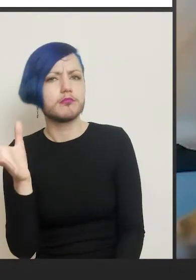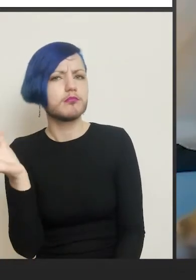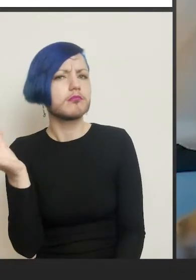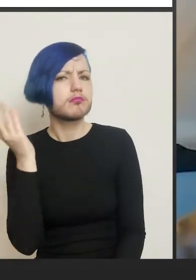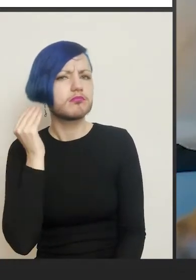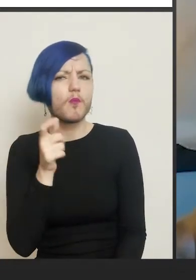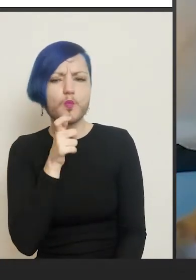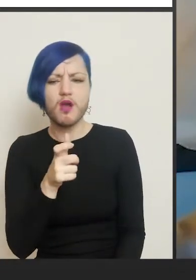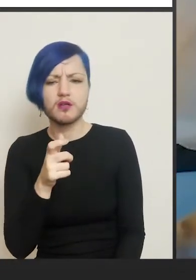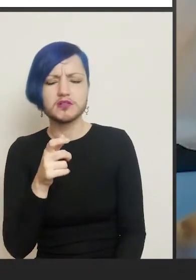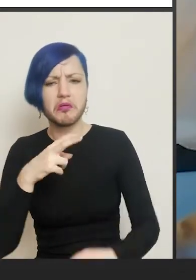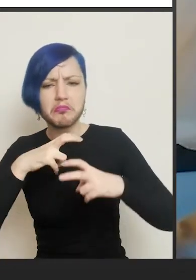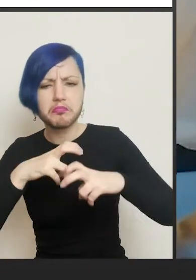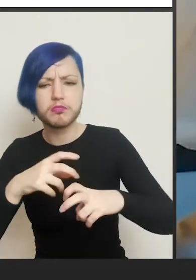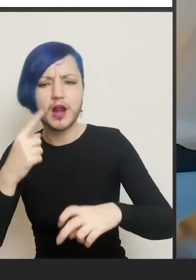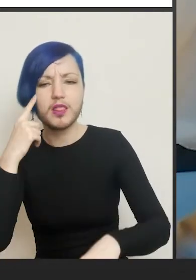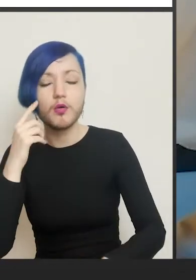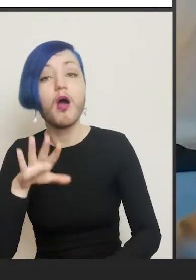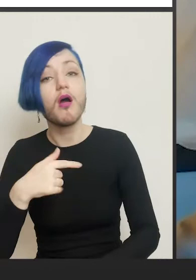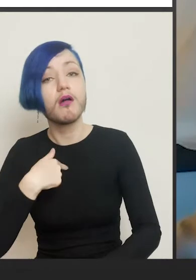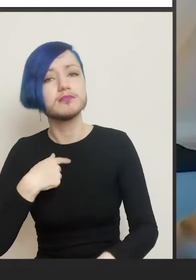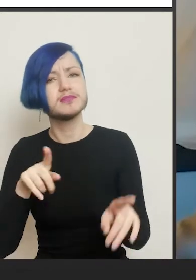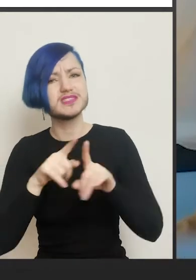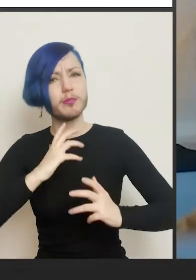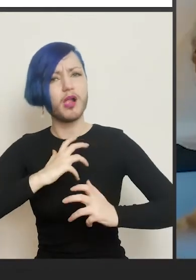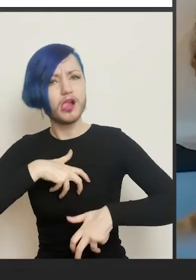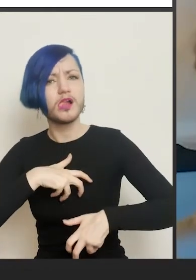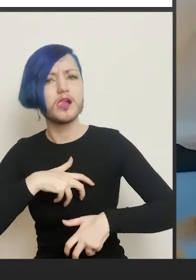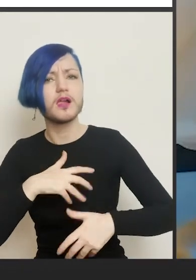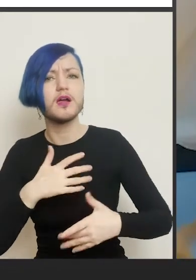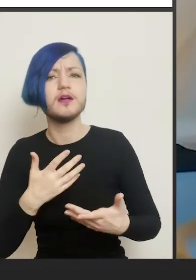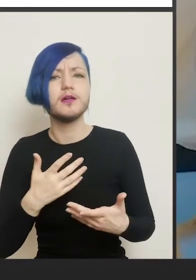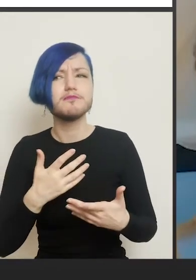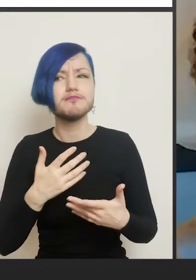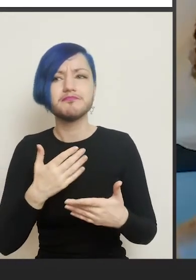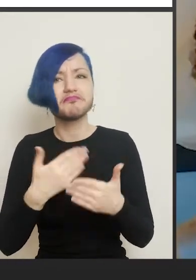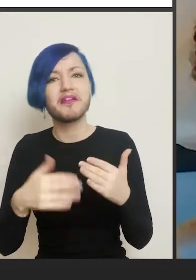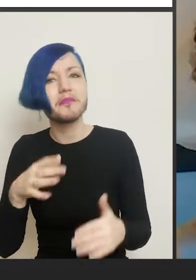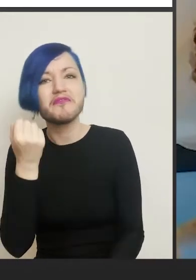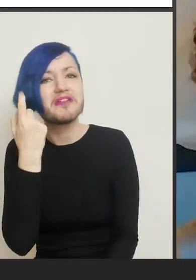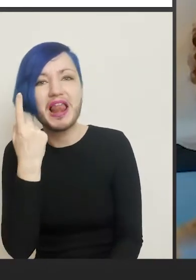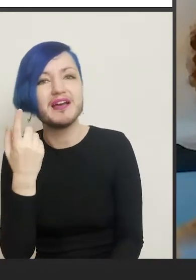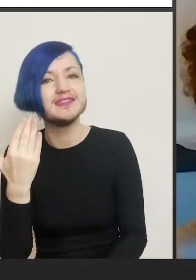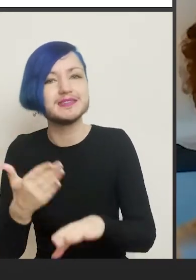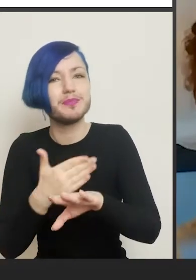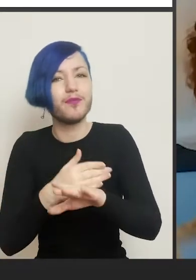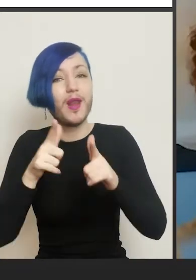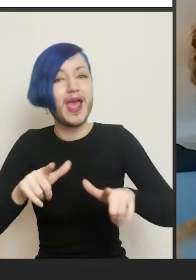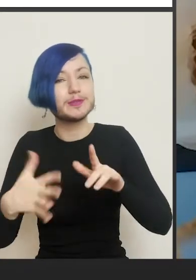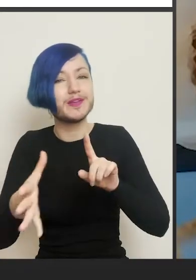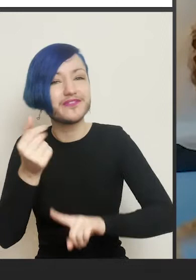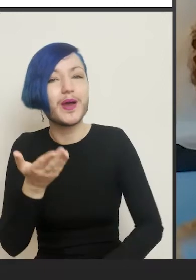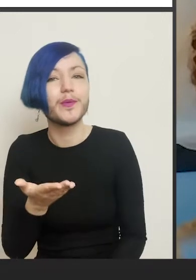and I looked it up and I thought, wow, I do it too. So I and I didn't realize that I do it until I found